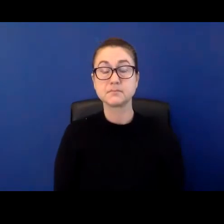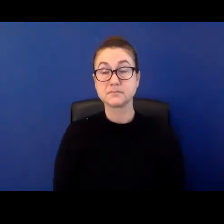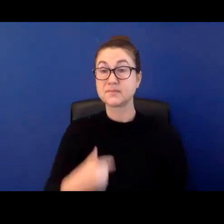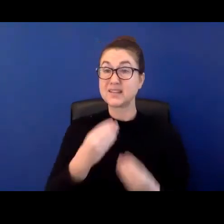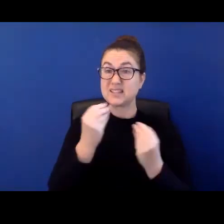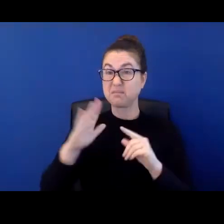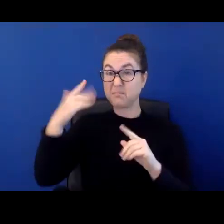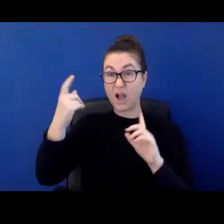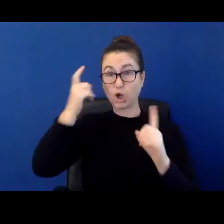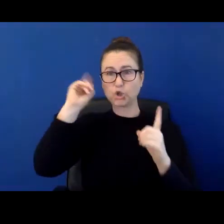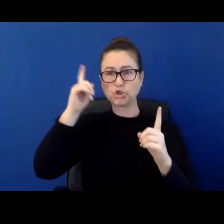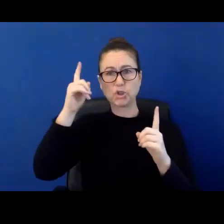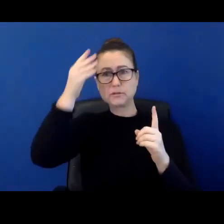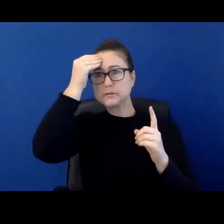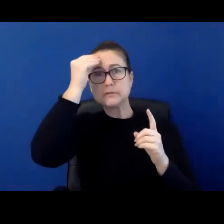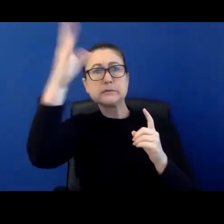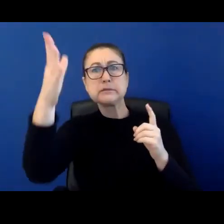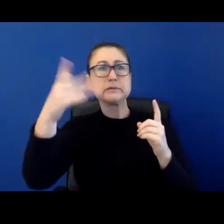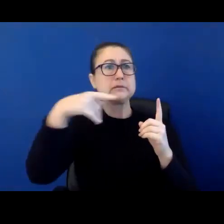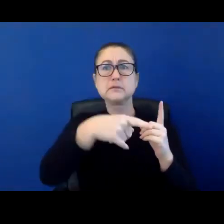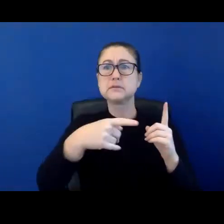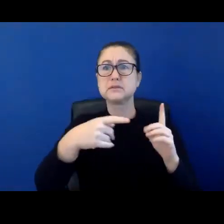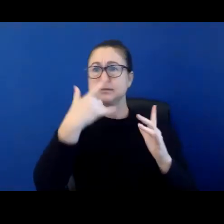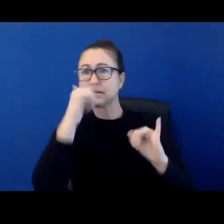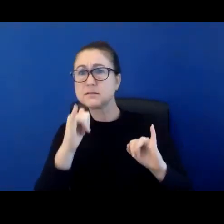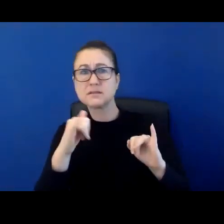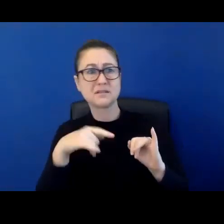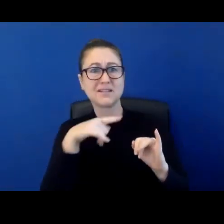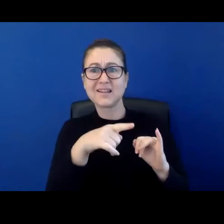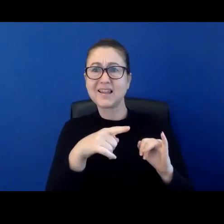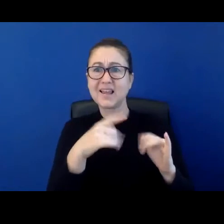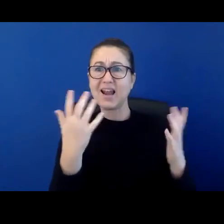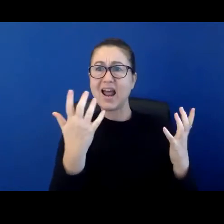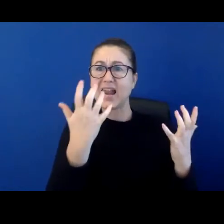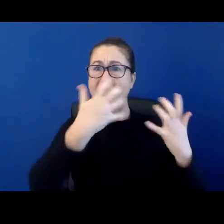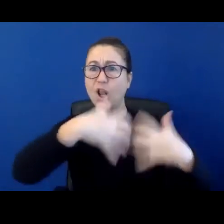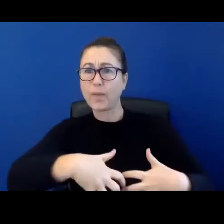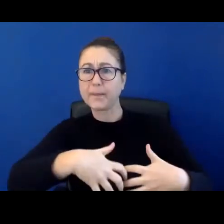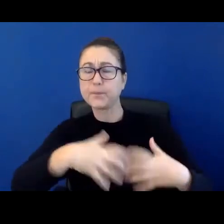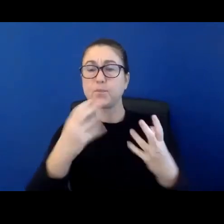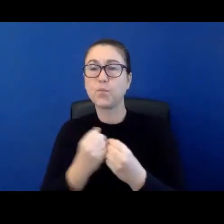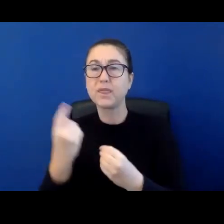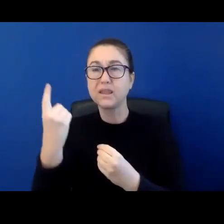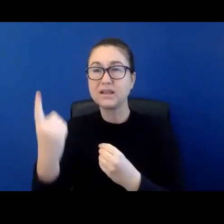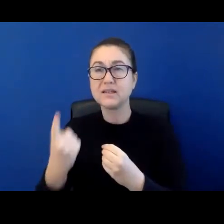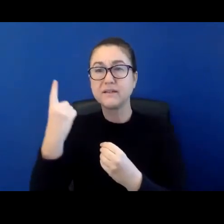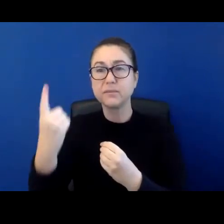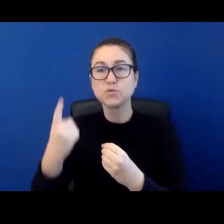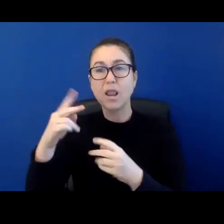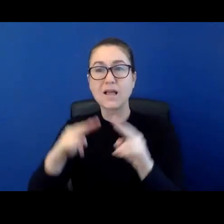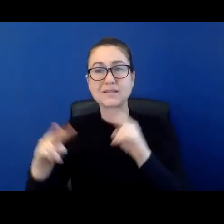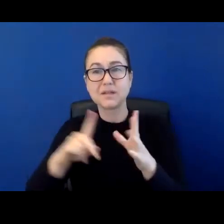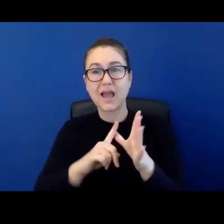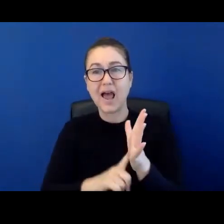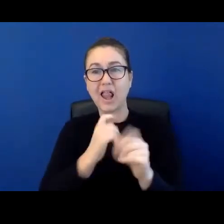expressed in public about the use of an algorithm in the independent assessment process for